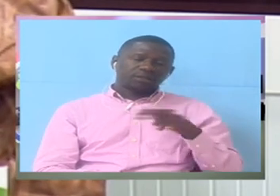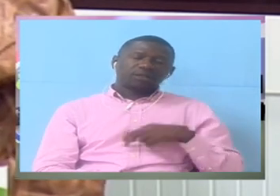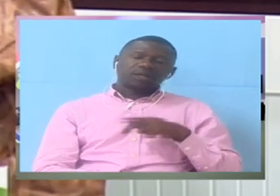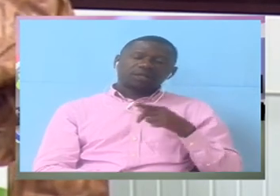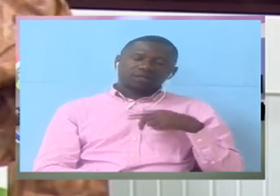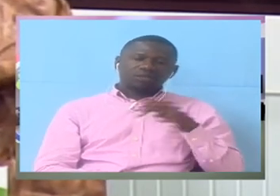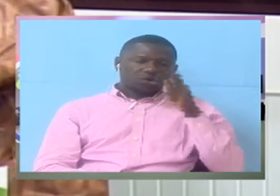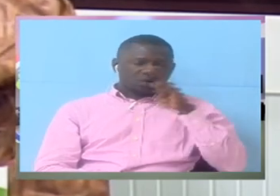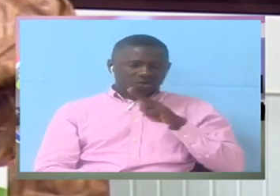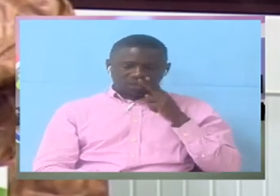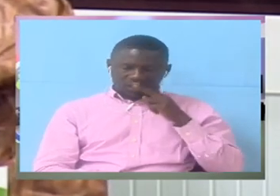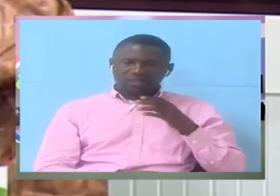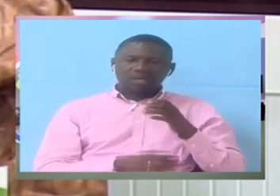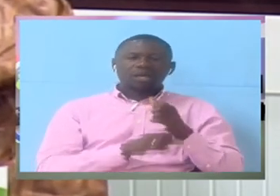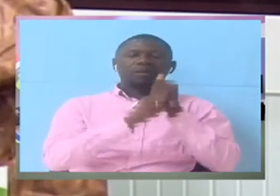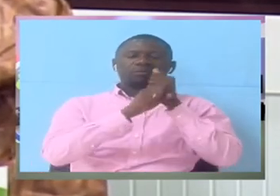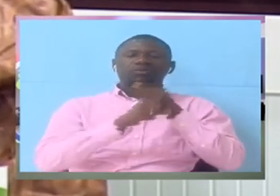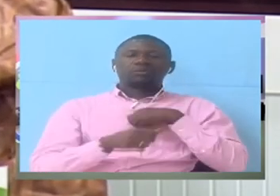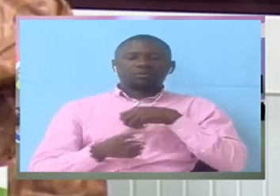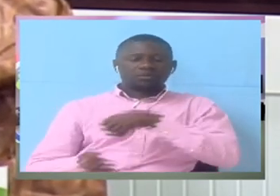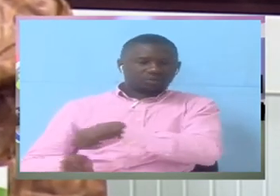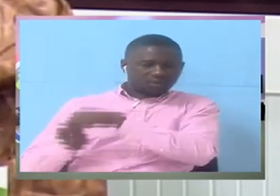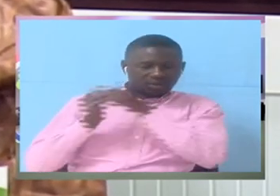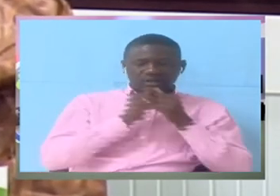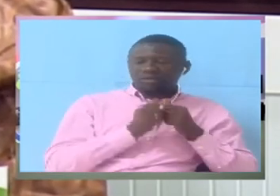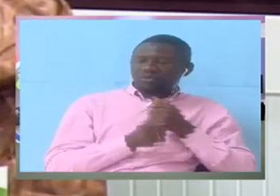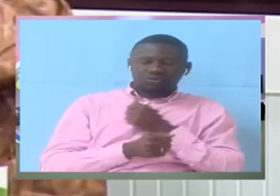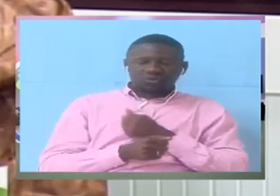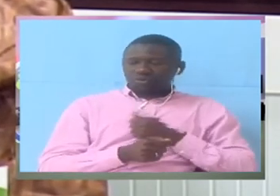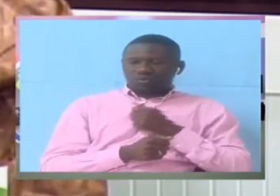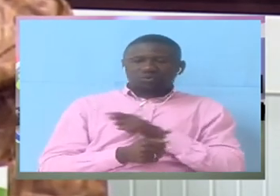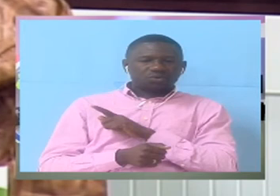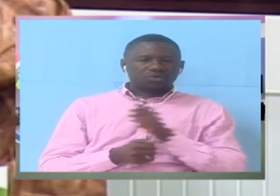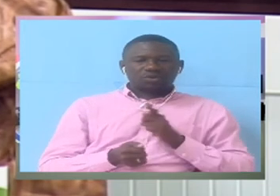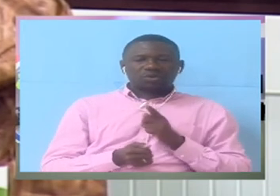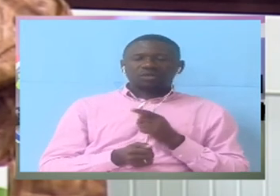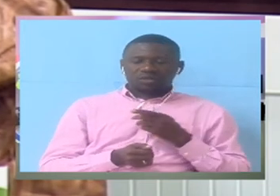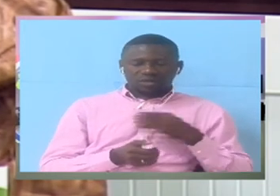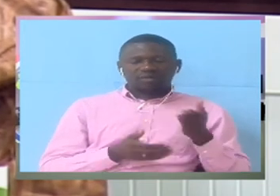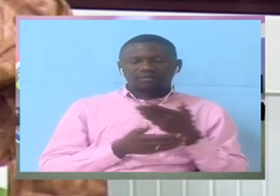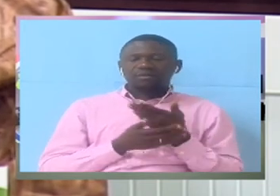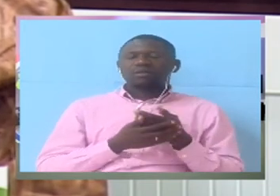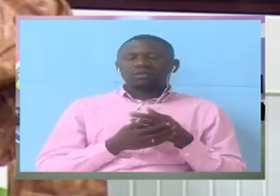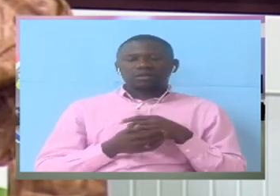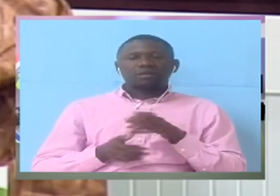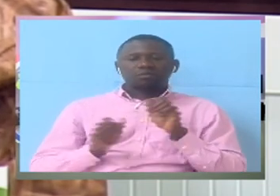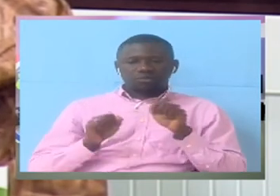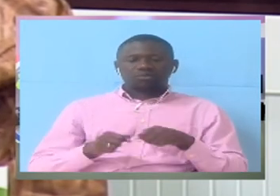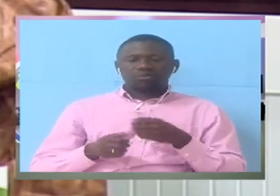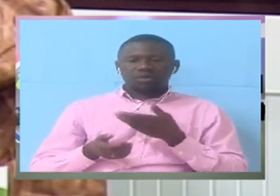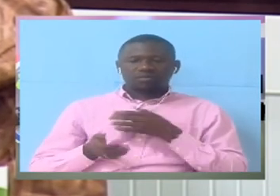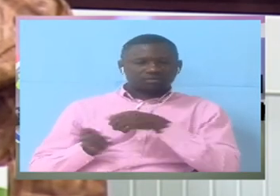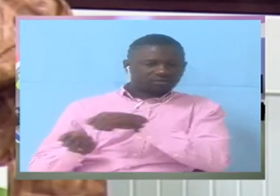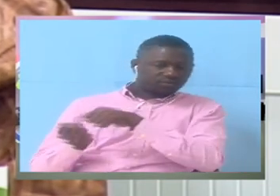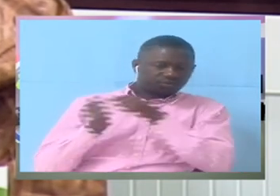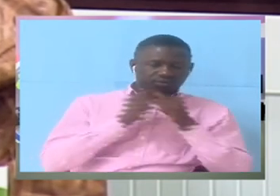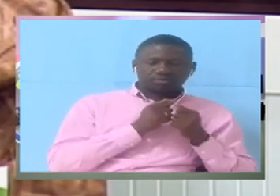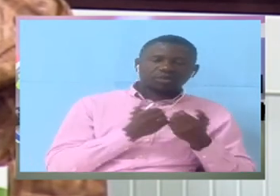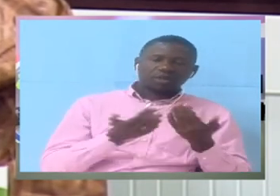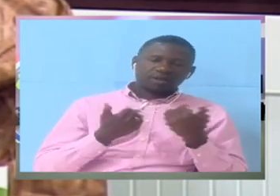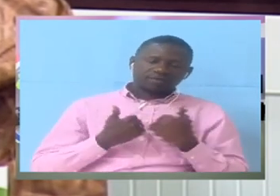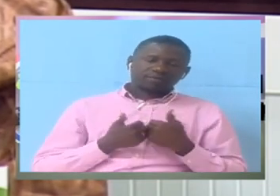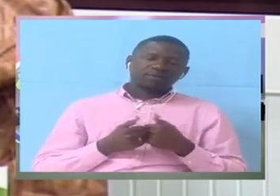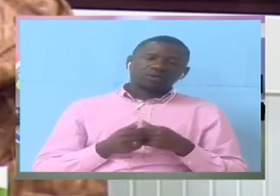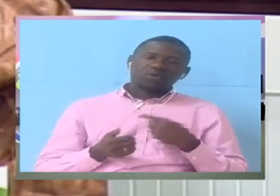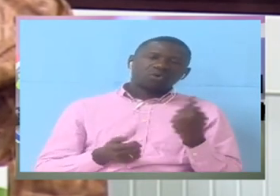after 6 months, Jobate was someone who was sympathetic to us, and he tried and was able to secure some blankets for us. But that